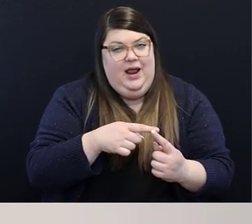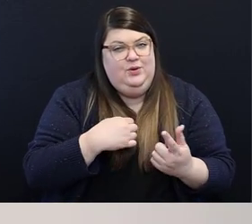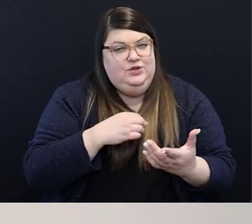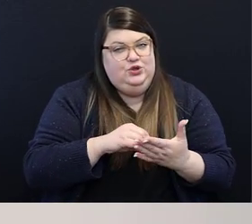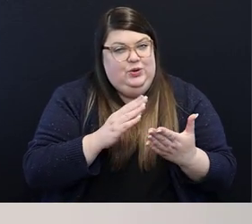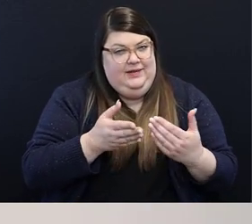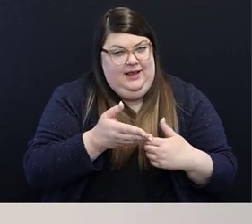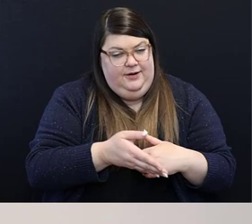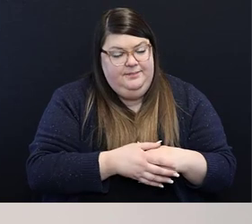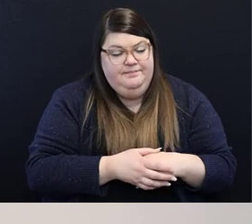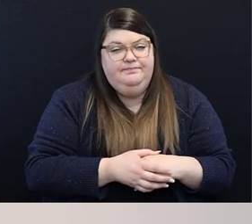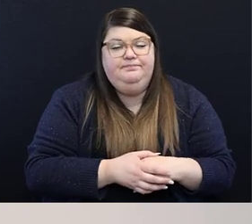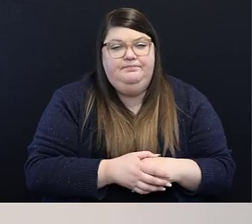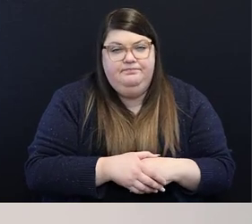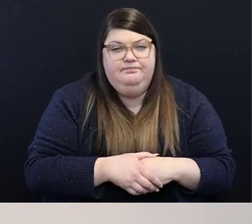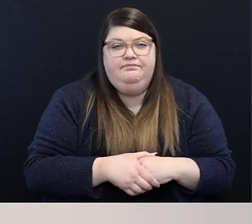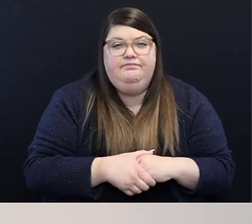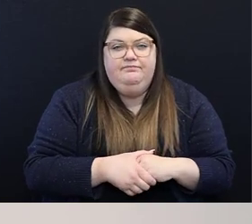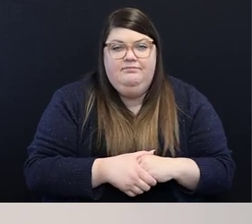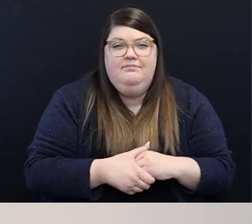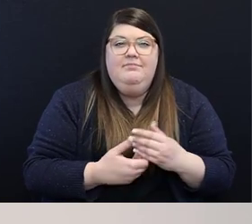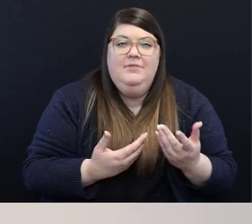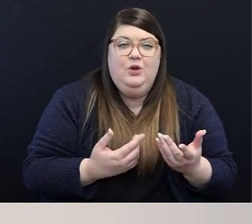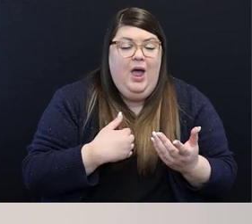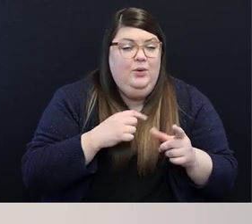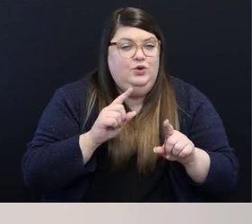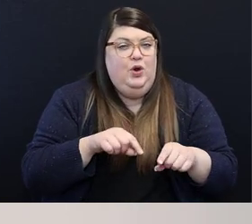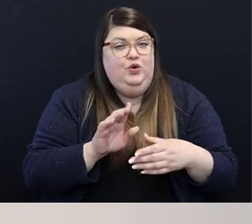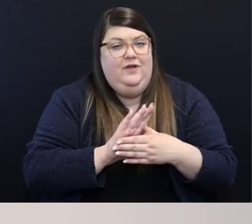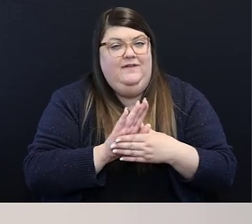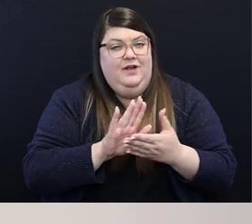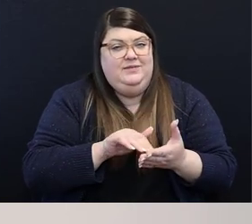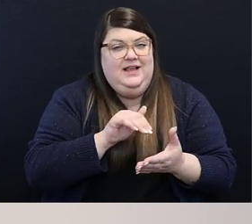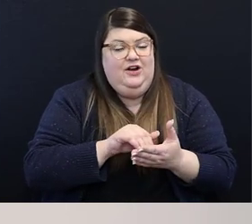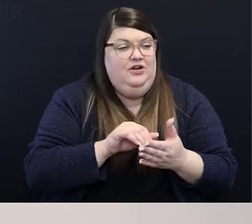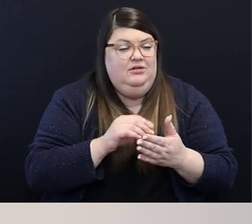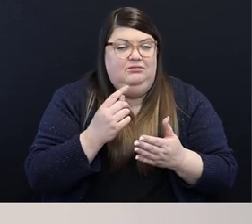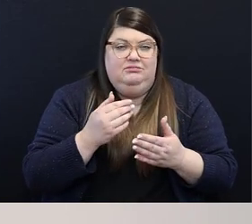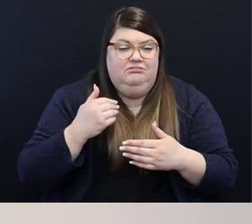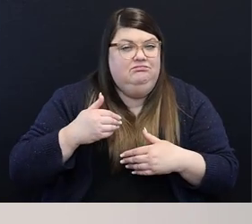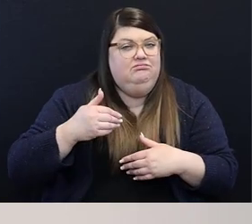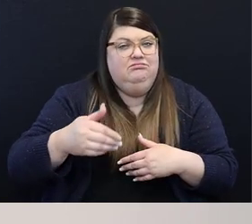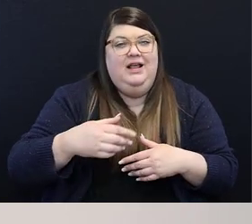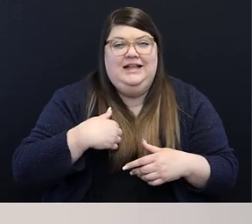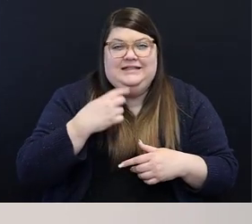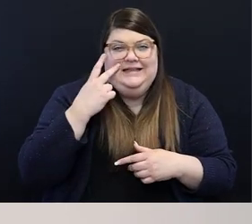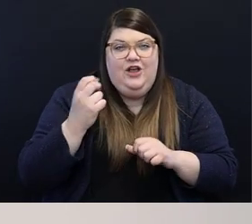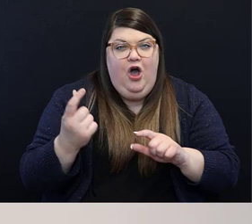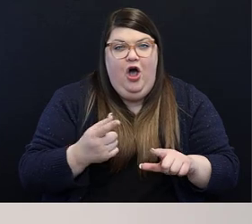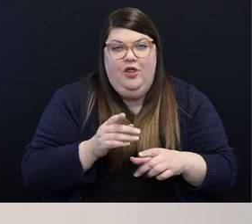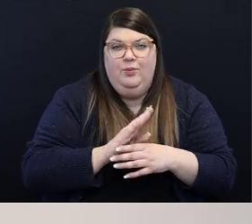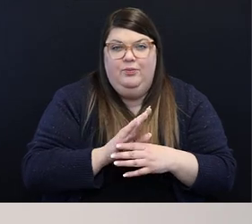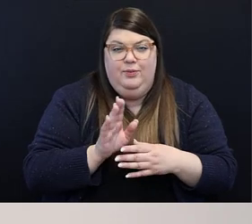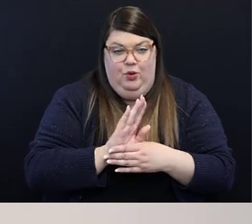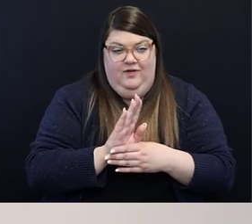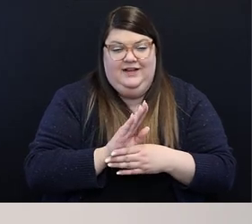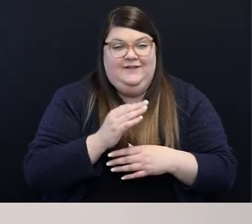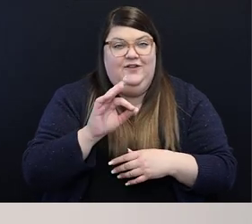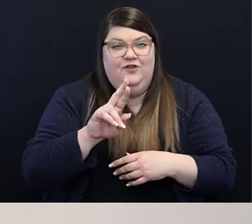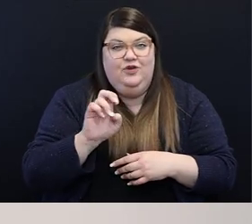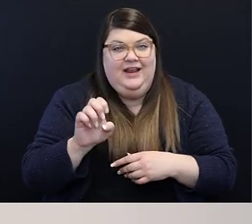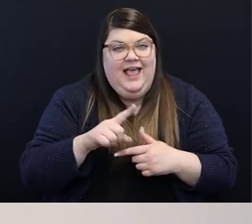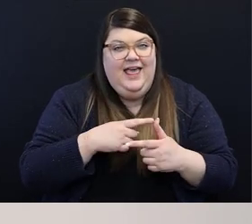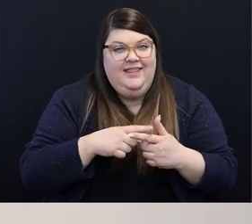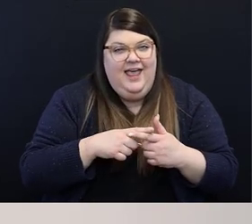student there, and so I was going to the Film Center constantly and seeing all the movies for free, and then filing all